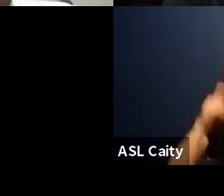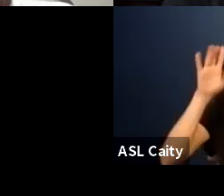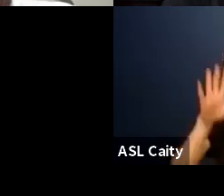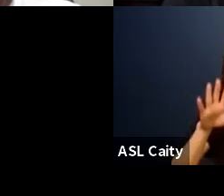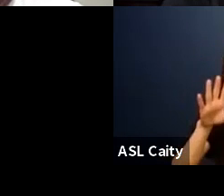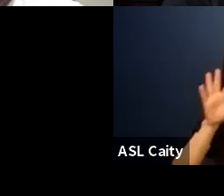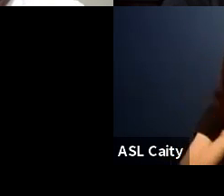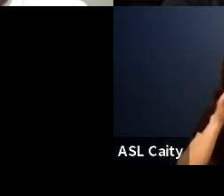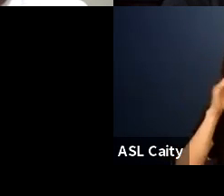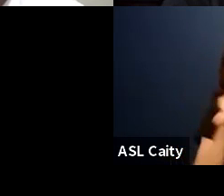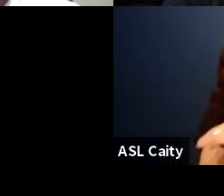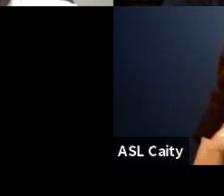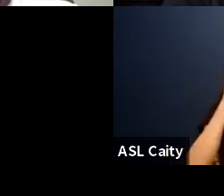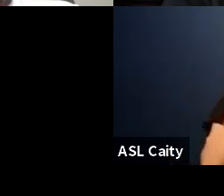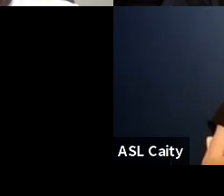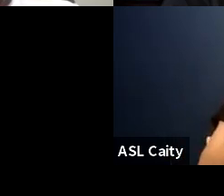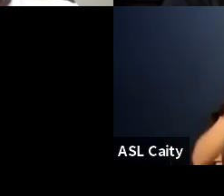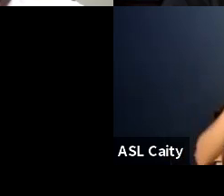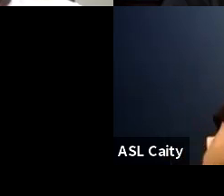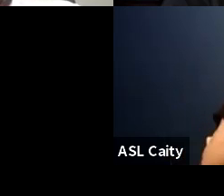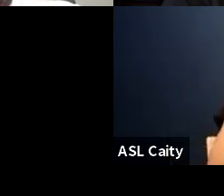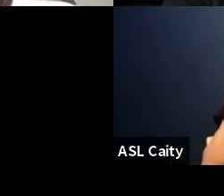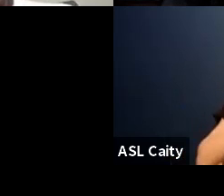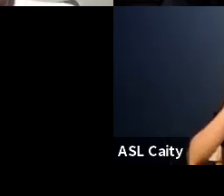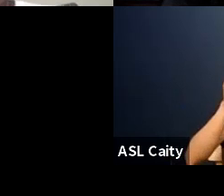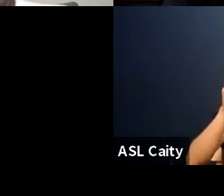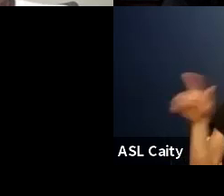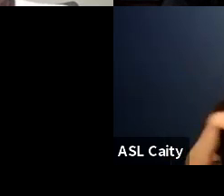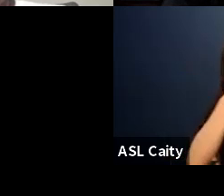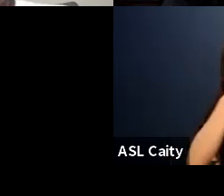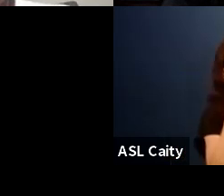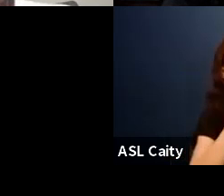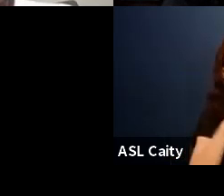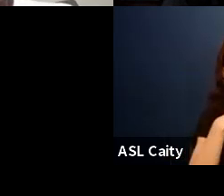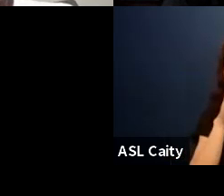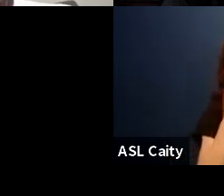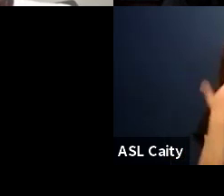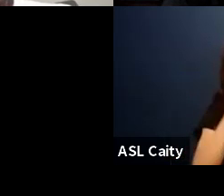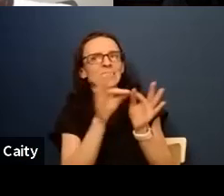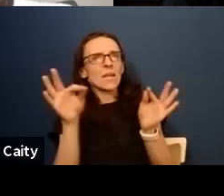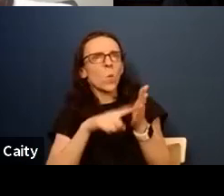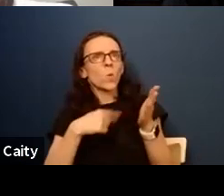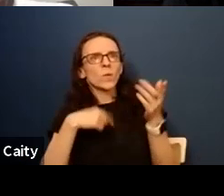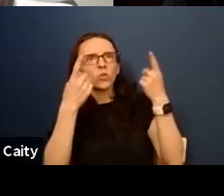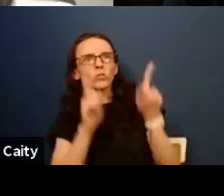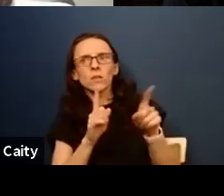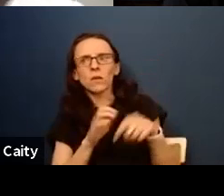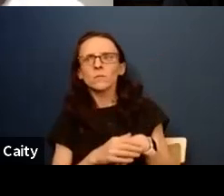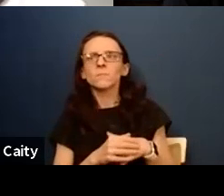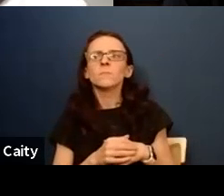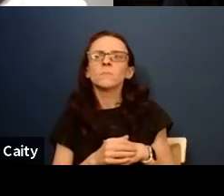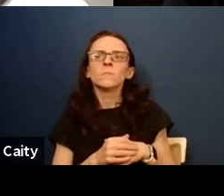final exam score for ELA. I understand that. I'm just going to restate what we agreed to on Friday, was that